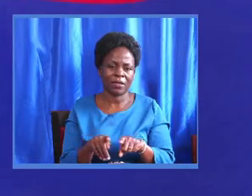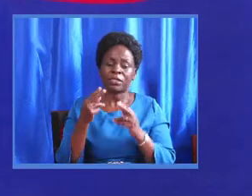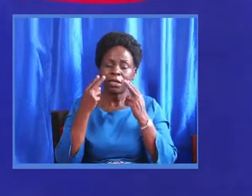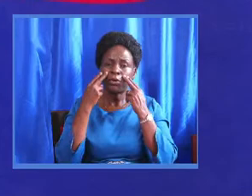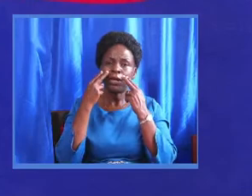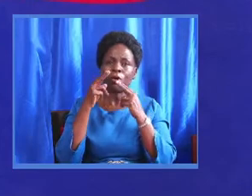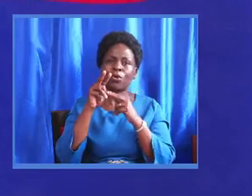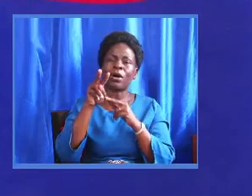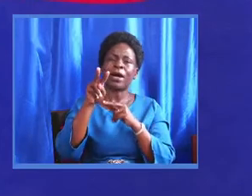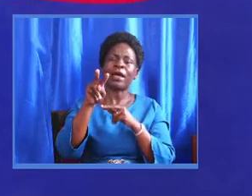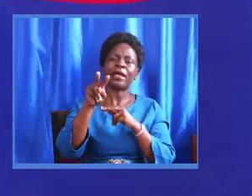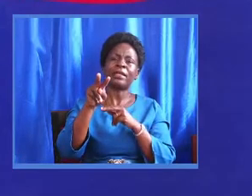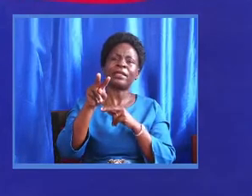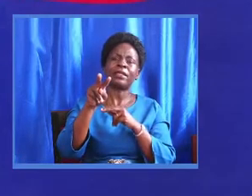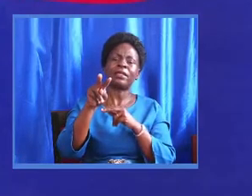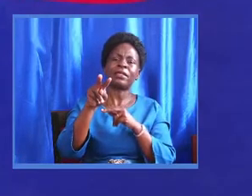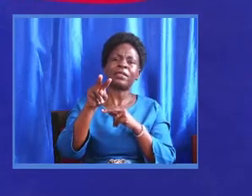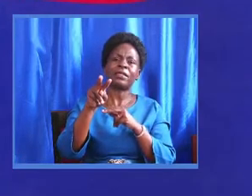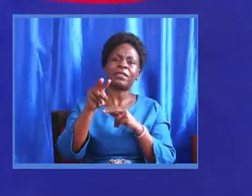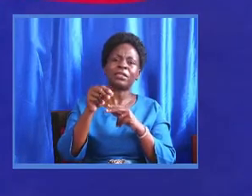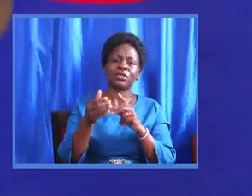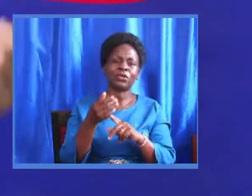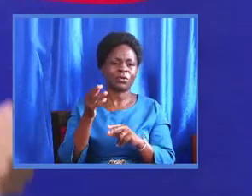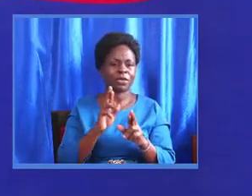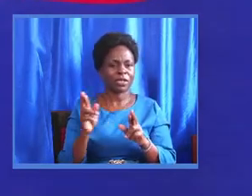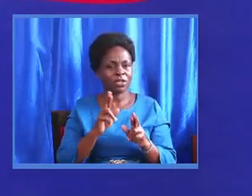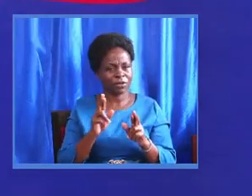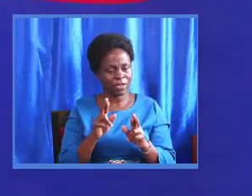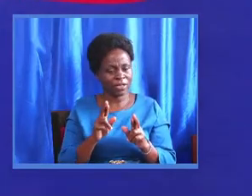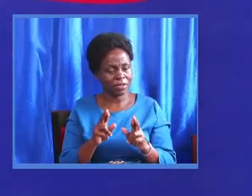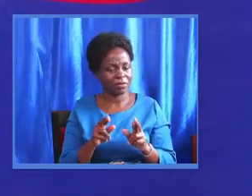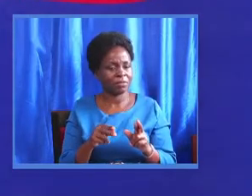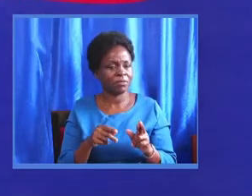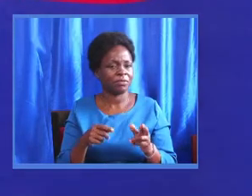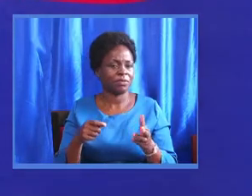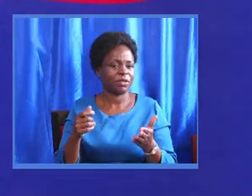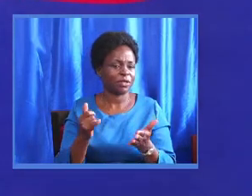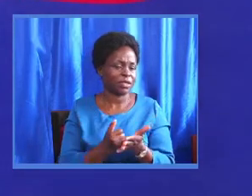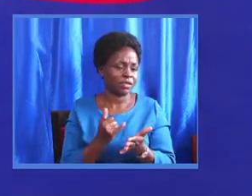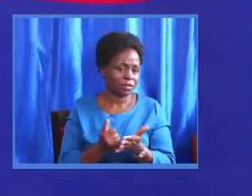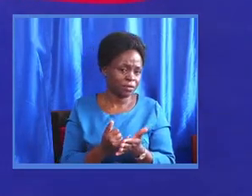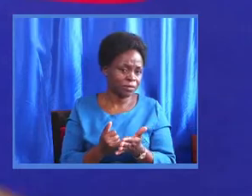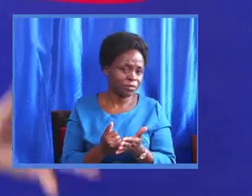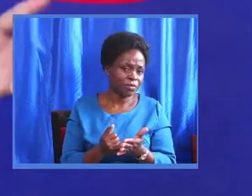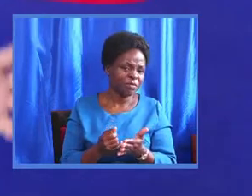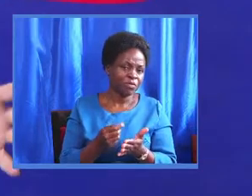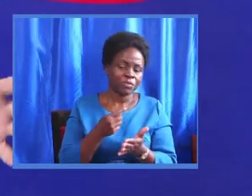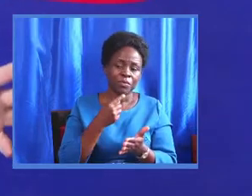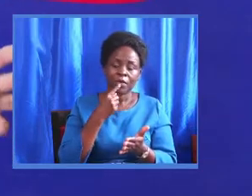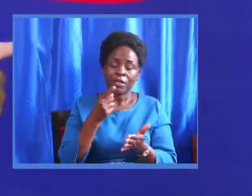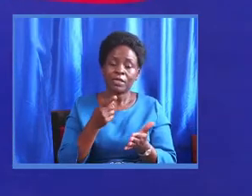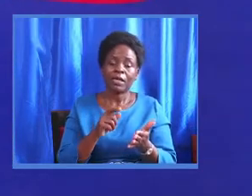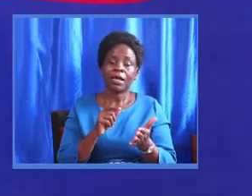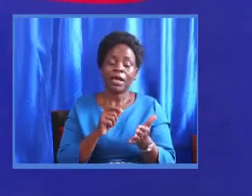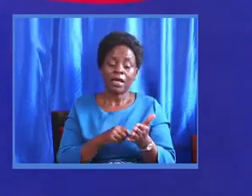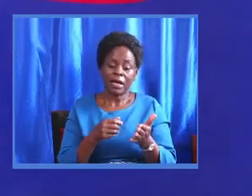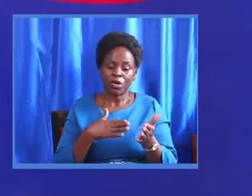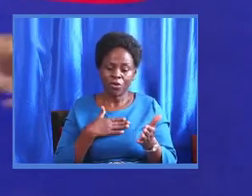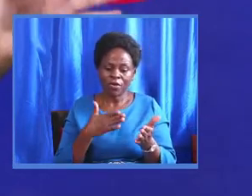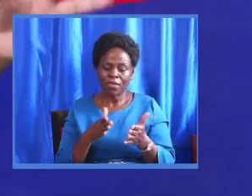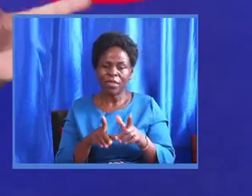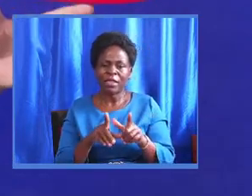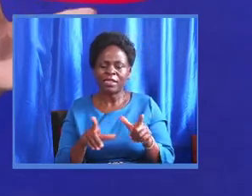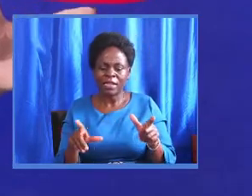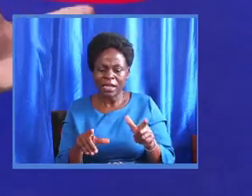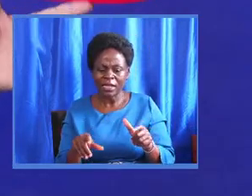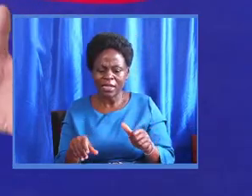ahead, you'll get value for what you're investing in. So you just don't say, I go to this piece of land and you are around